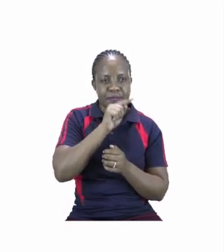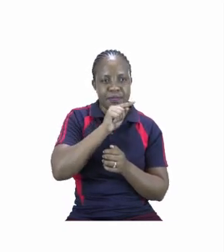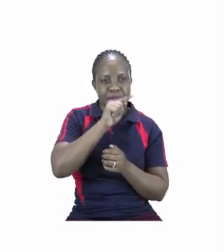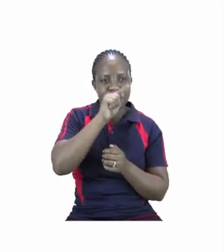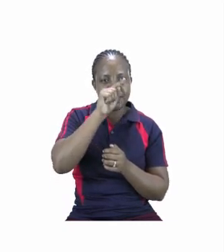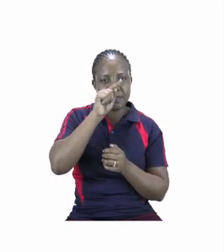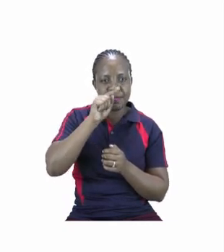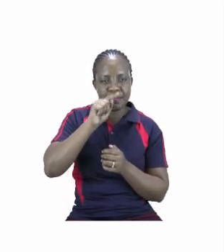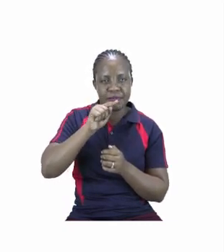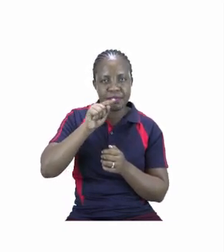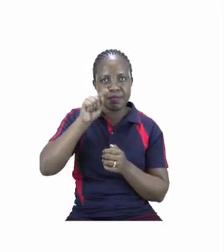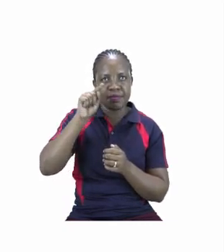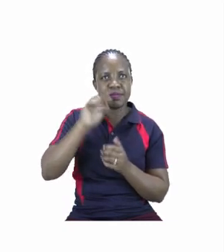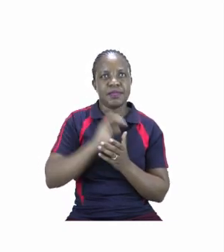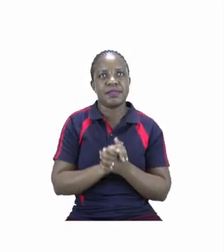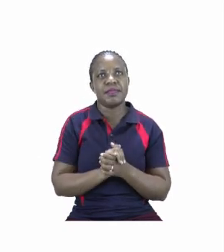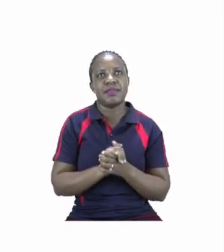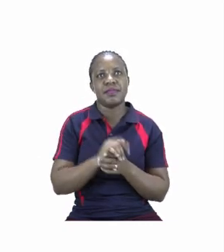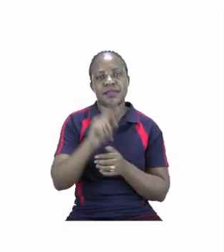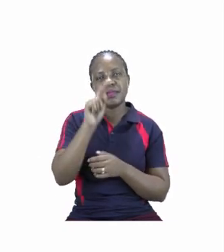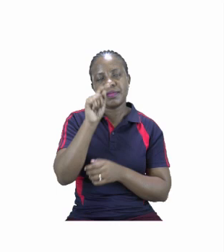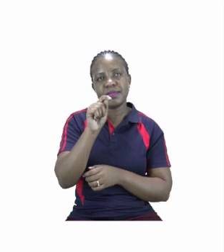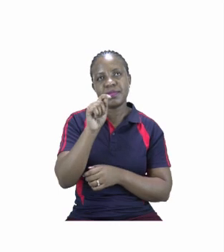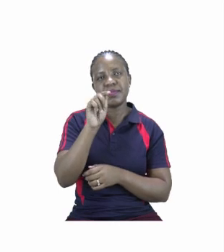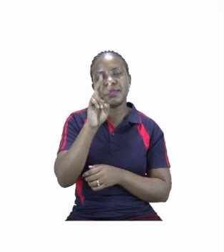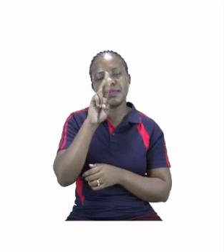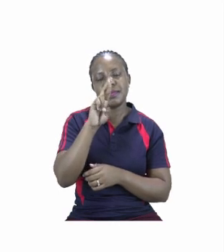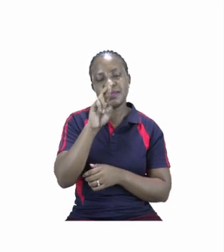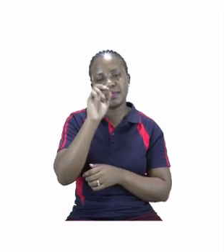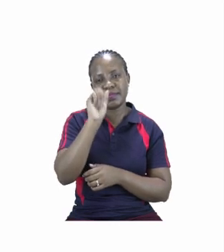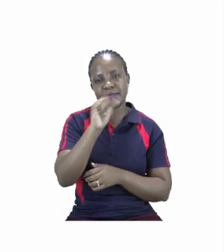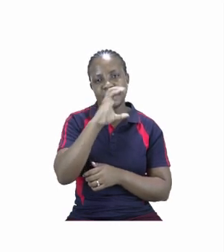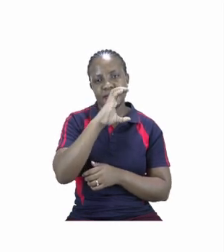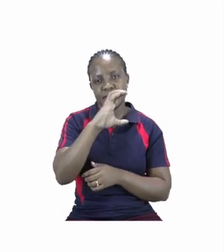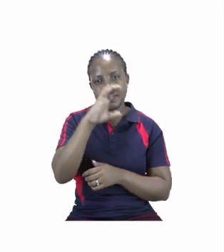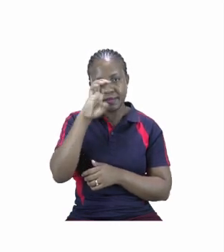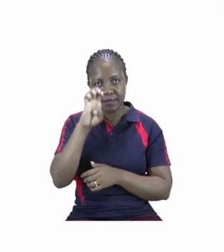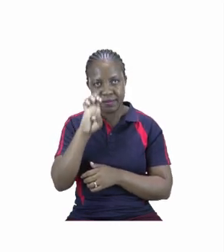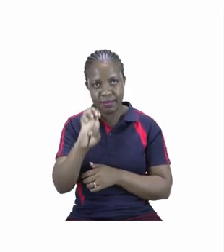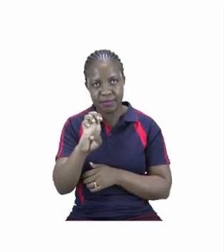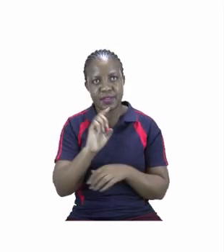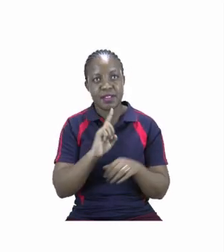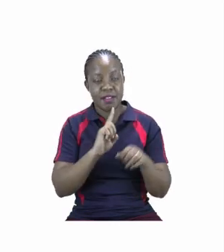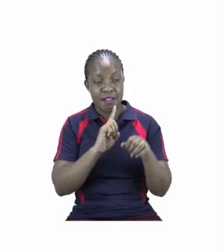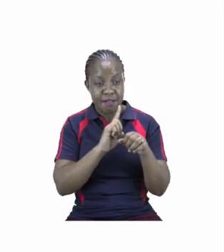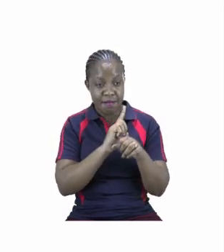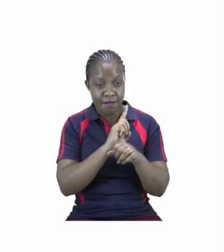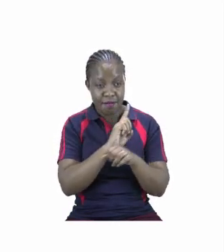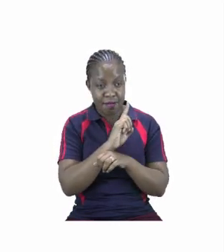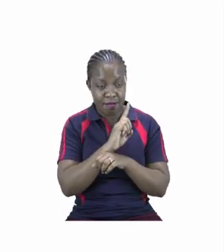remember, tracing is a type of writing where we are given first a guided